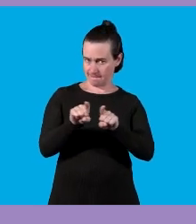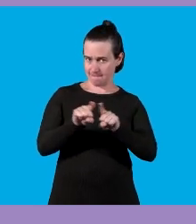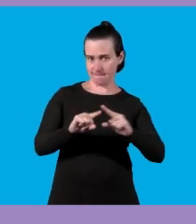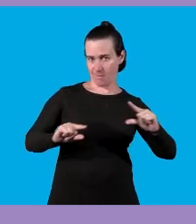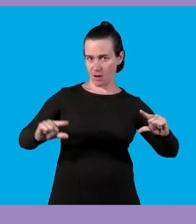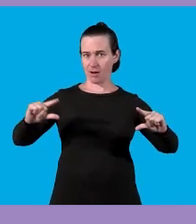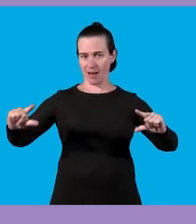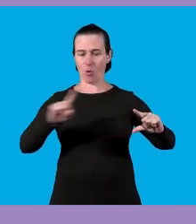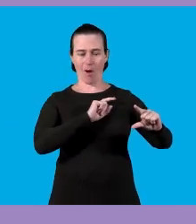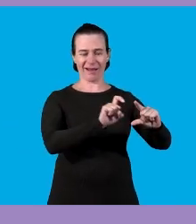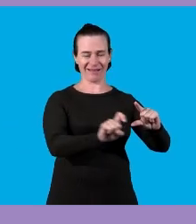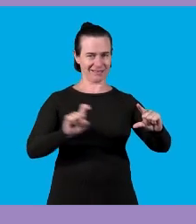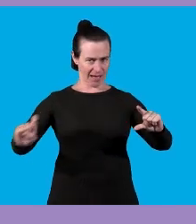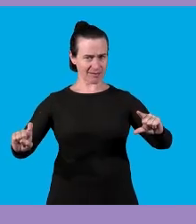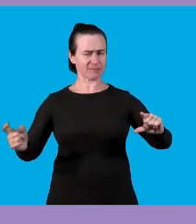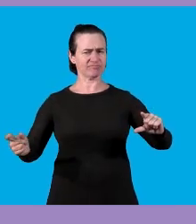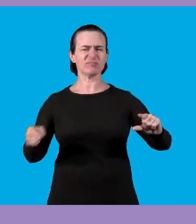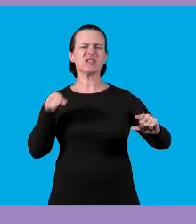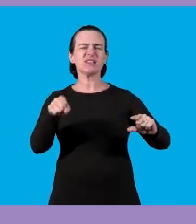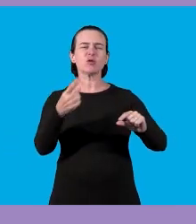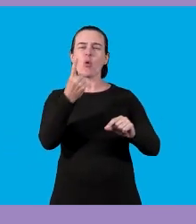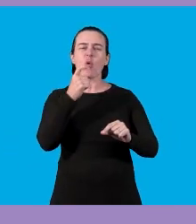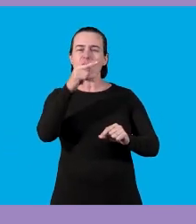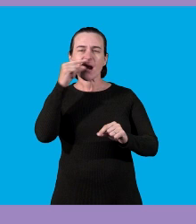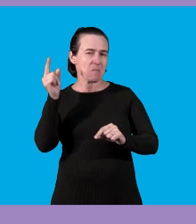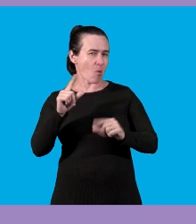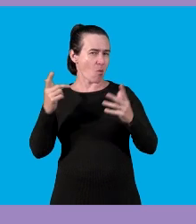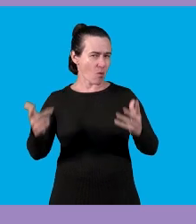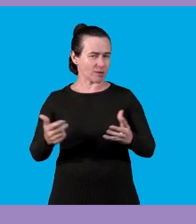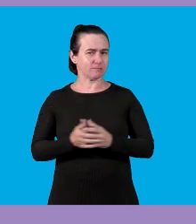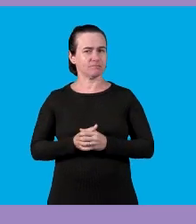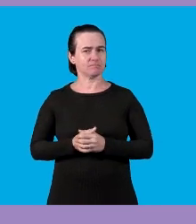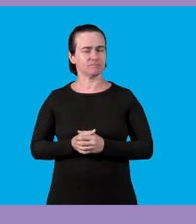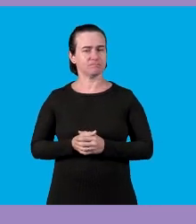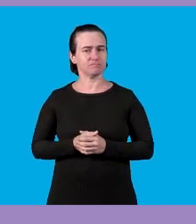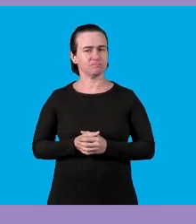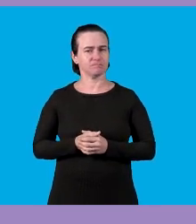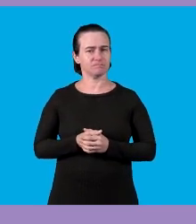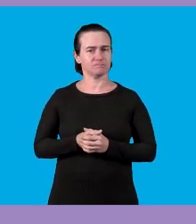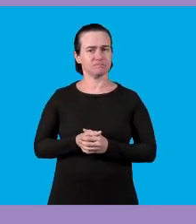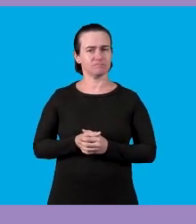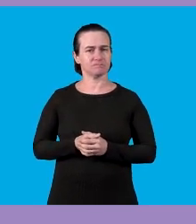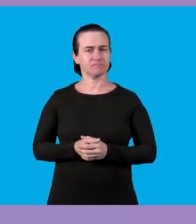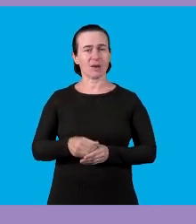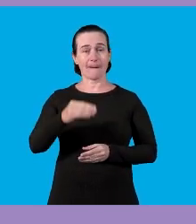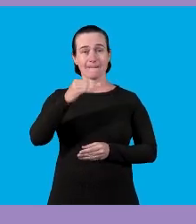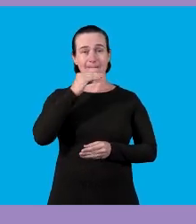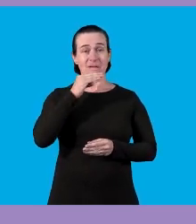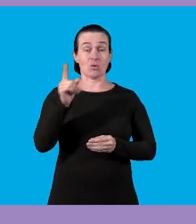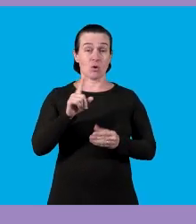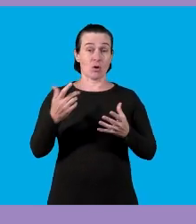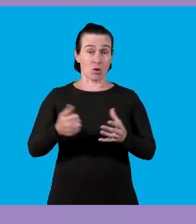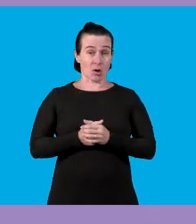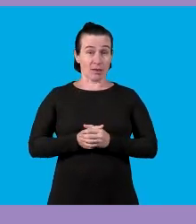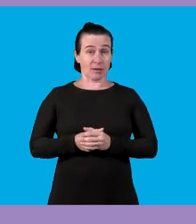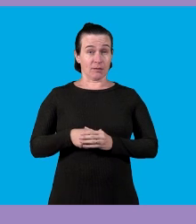have the same marking, they are equal. What triangle is that? A triangle that has two equal angles and means that the opposite